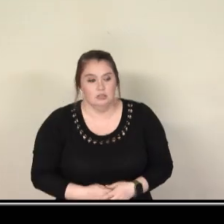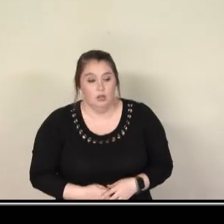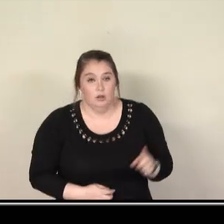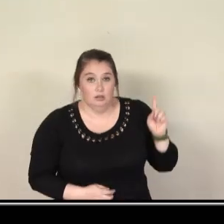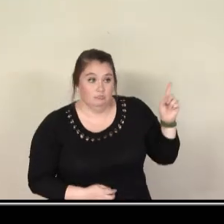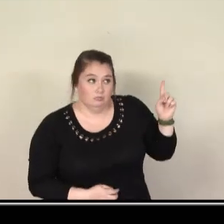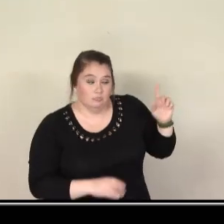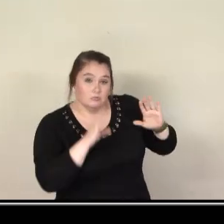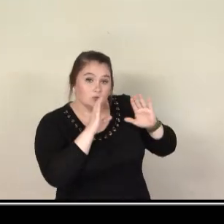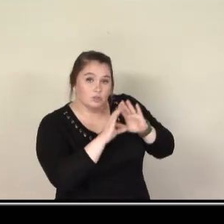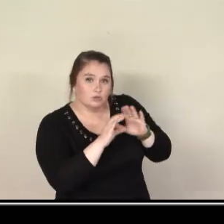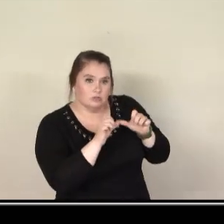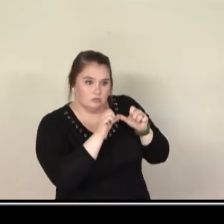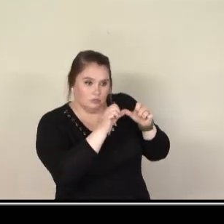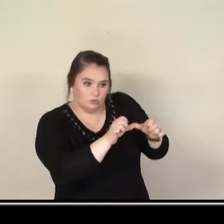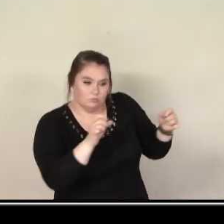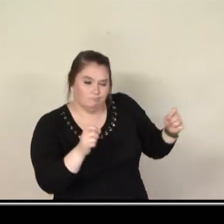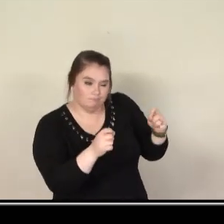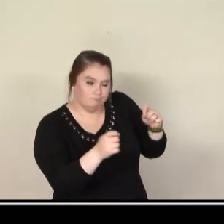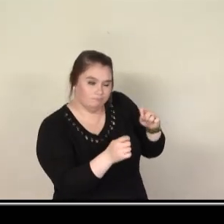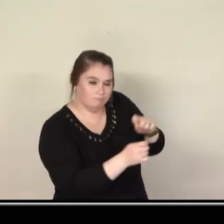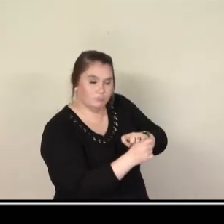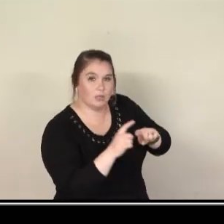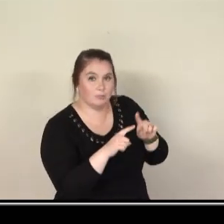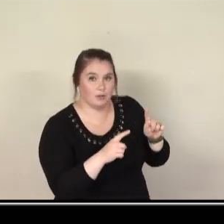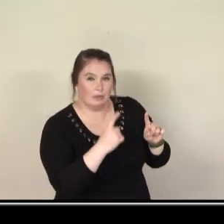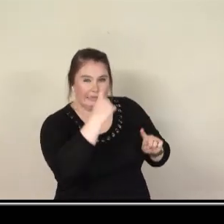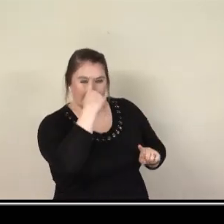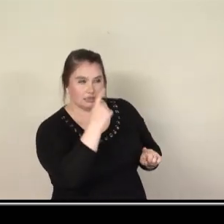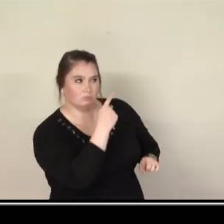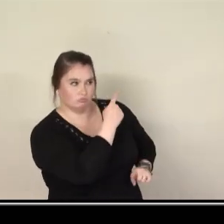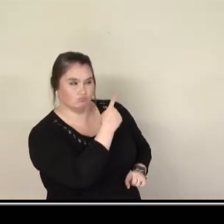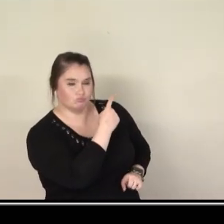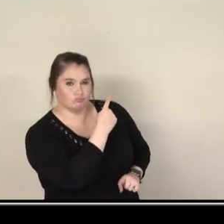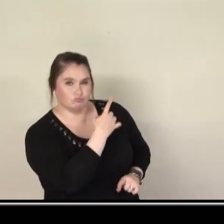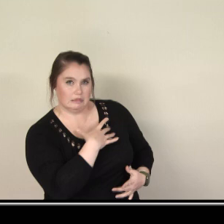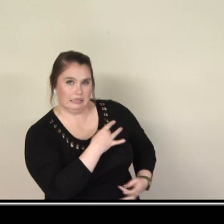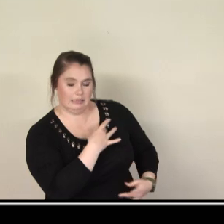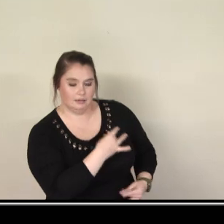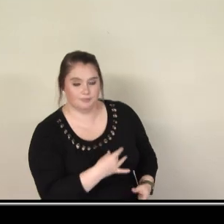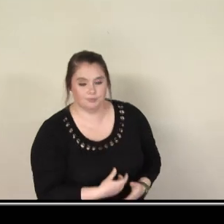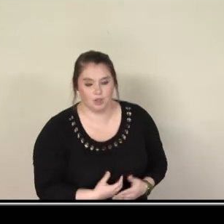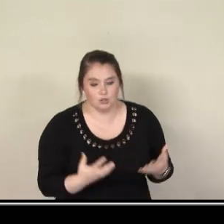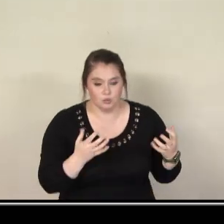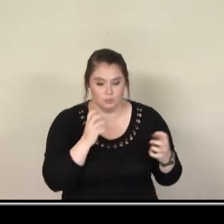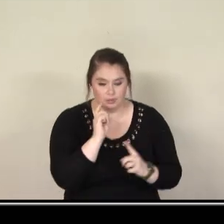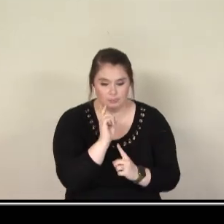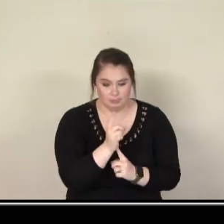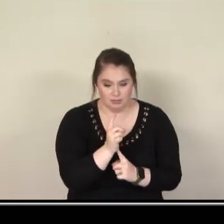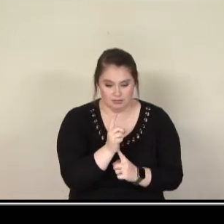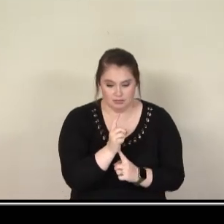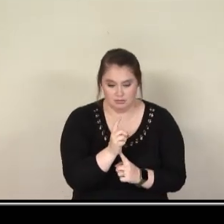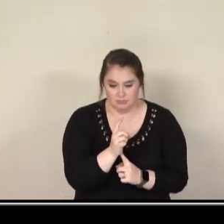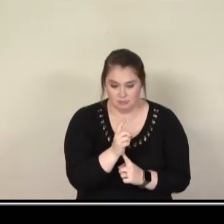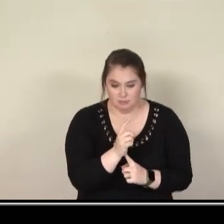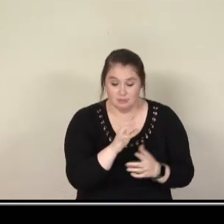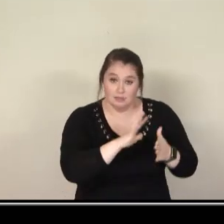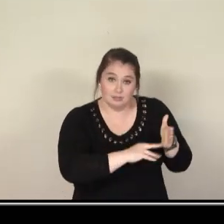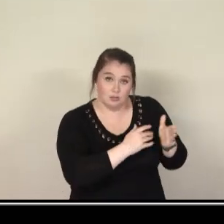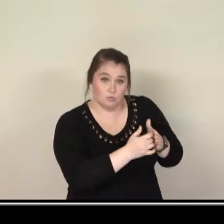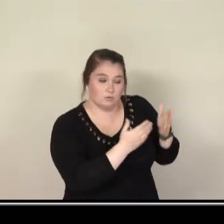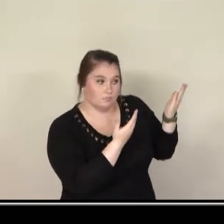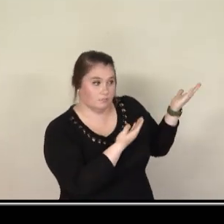evolve through design development, but just a direction of where we're headed. And then I do want to just take a minute to put the schedule up